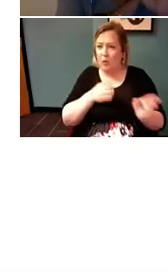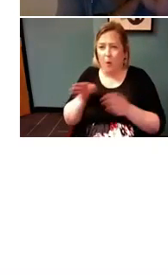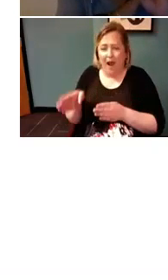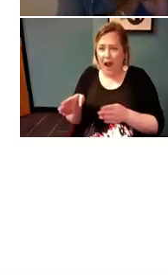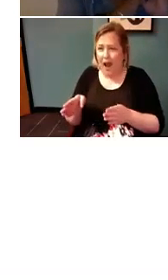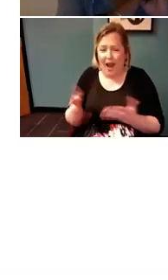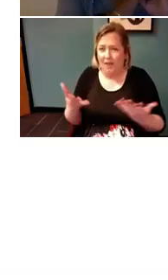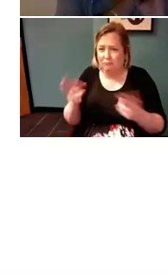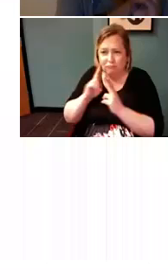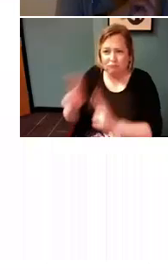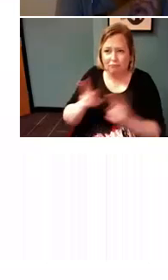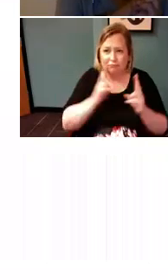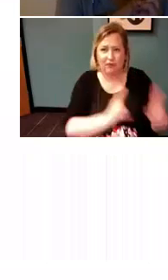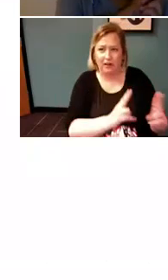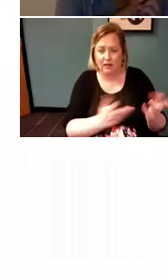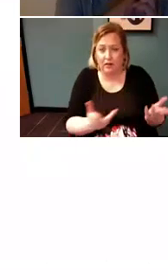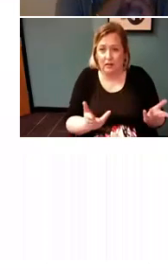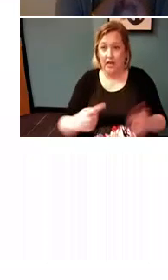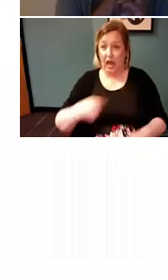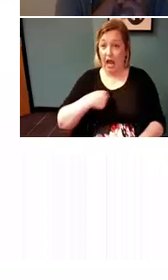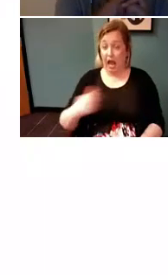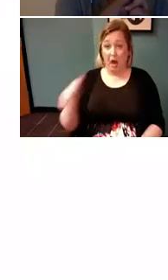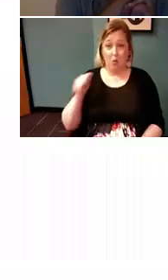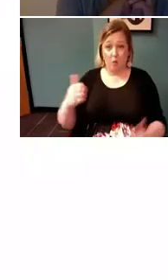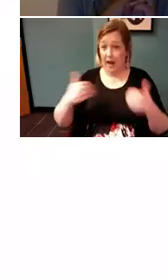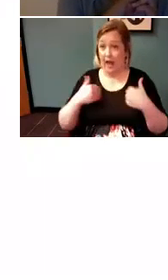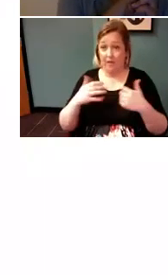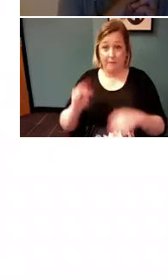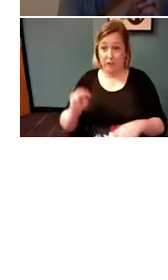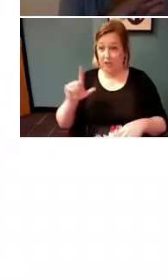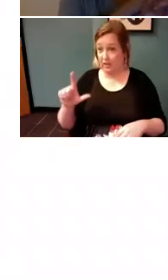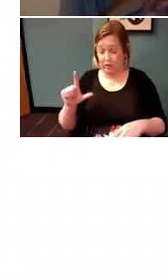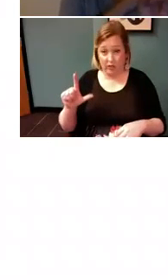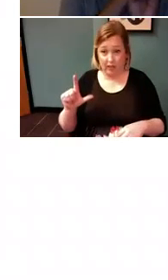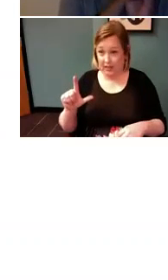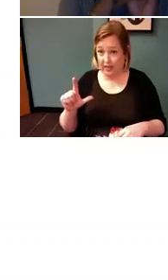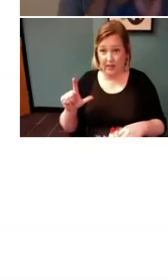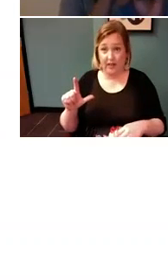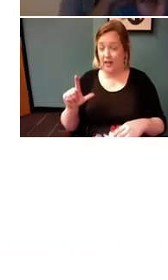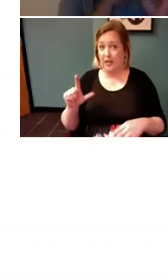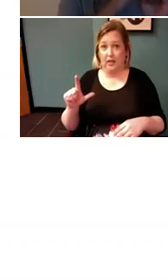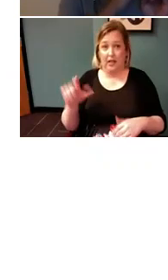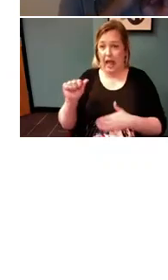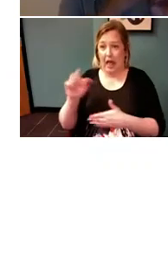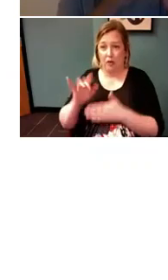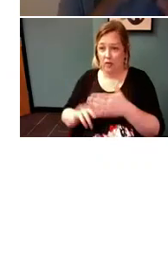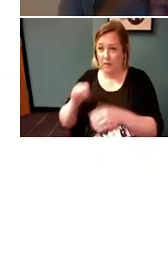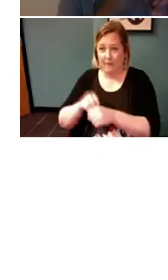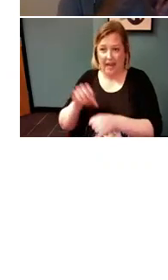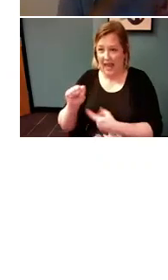will not code a machine learning neural network algorithm in assembly. Like, come on, I'm not going to do